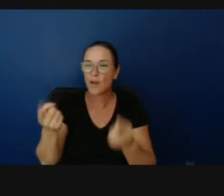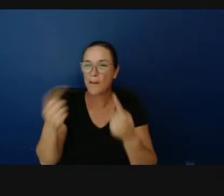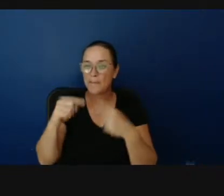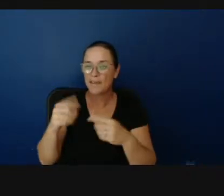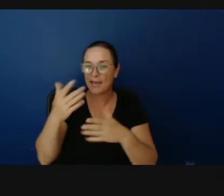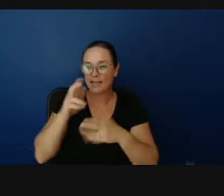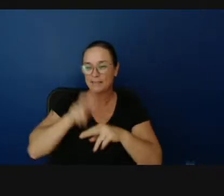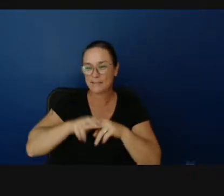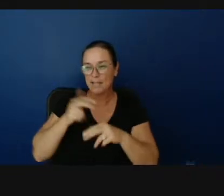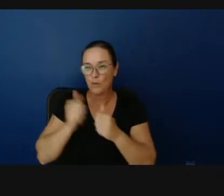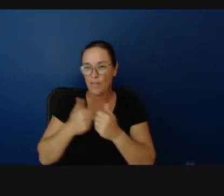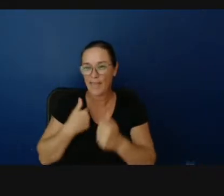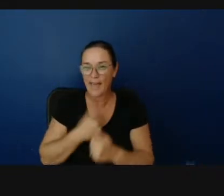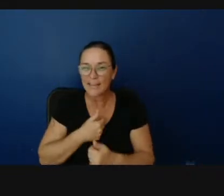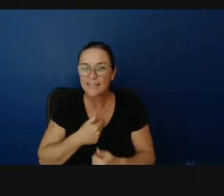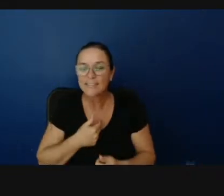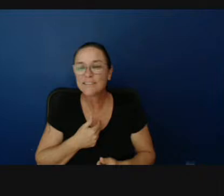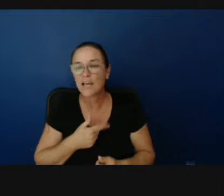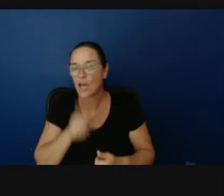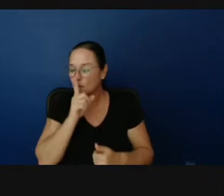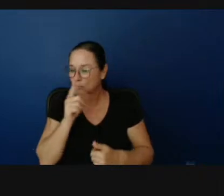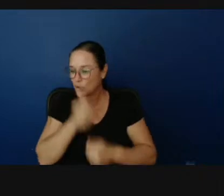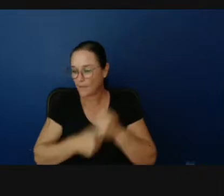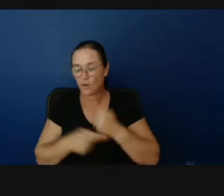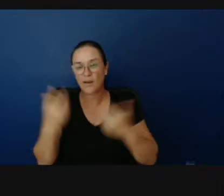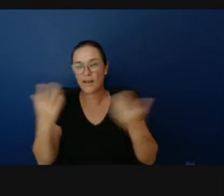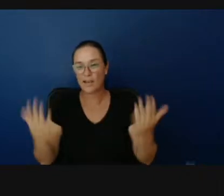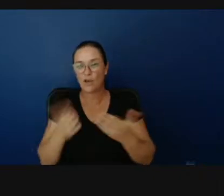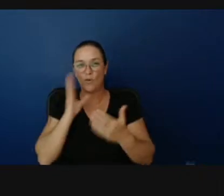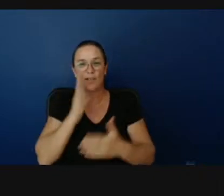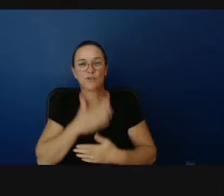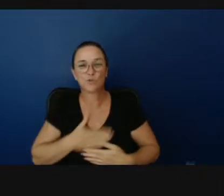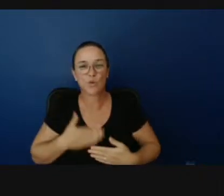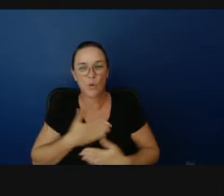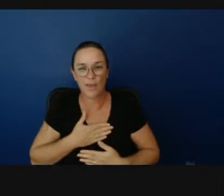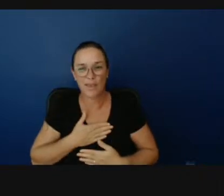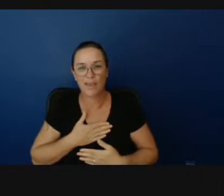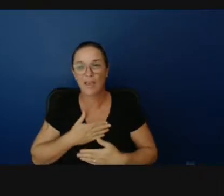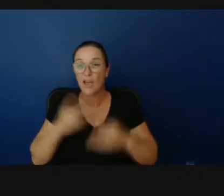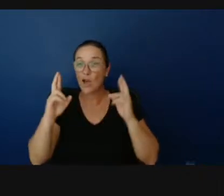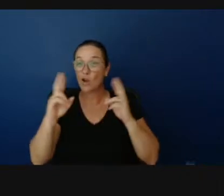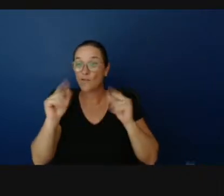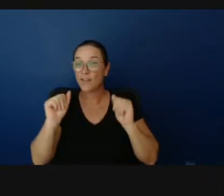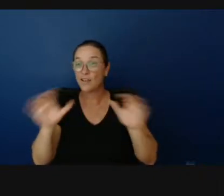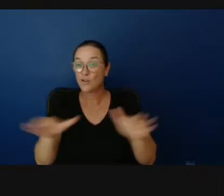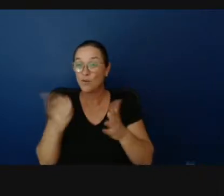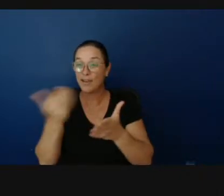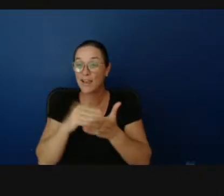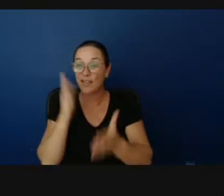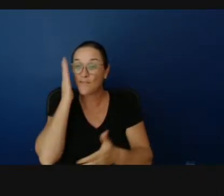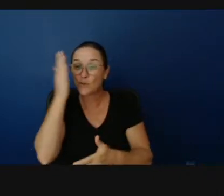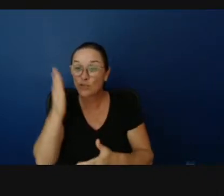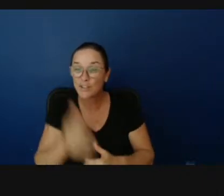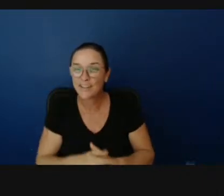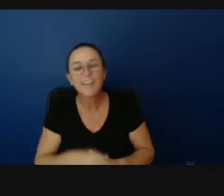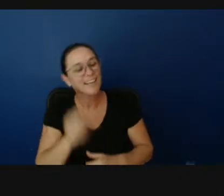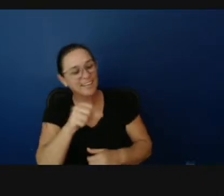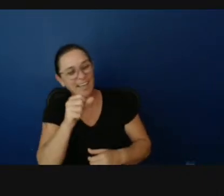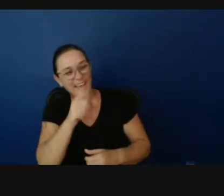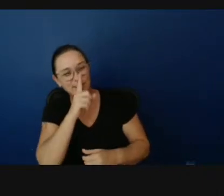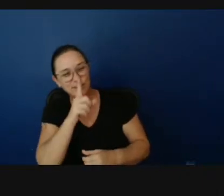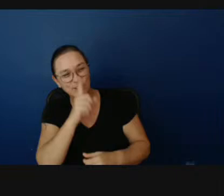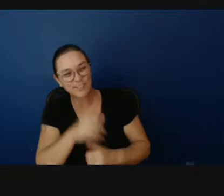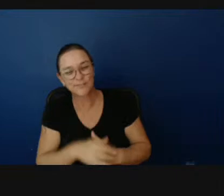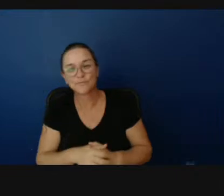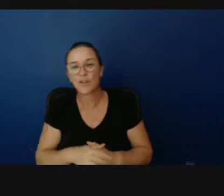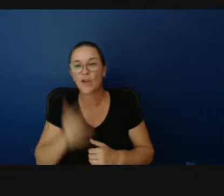I'm sure everybody here is going to enjoy that. And thanks again. Hopefully we can do this again in the future. And Yeah, until sure next thing. time, Thanks. yeah, we'll see what Yeah.